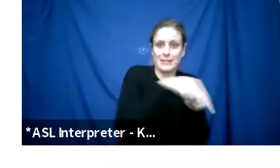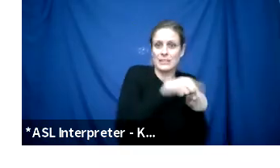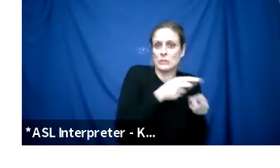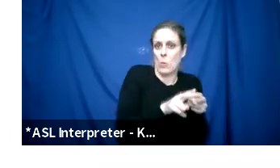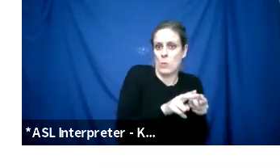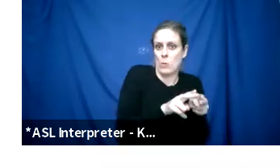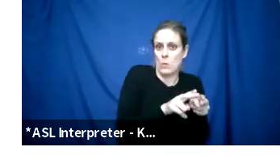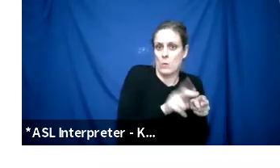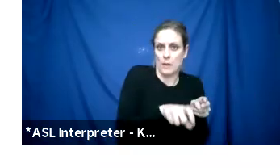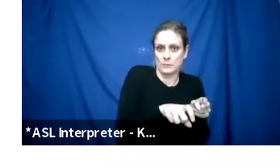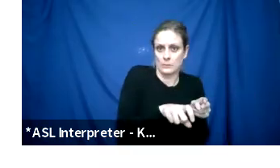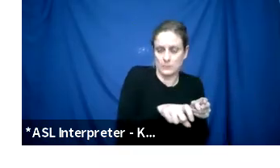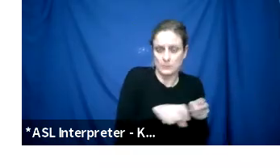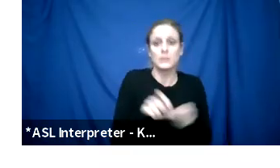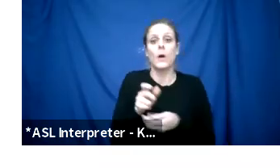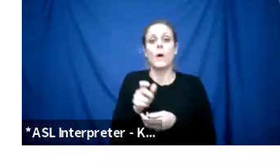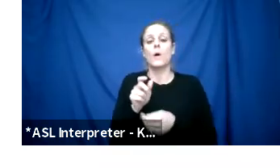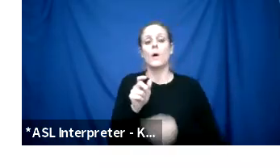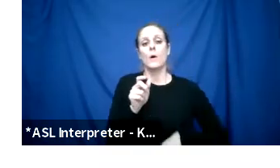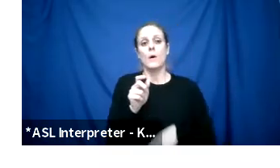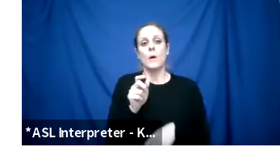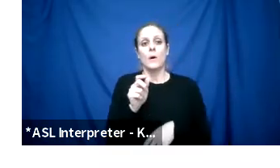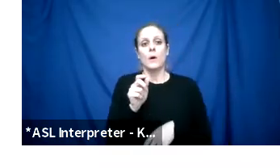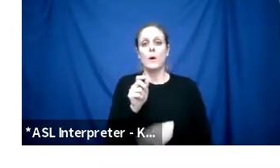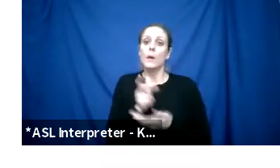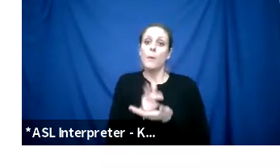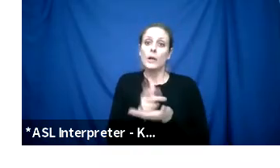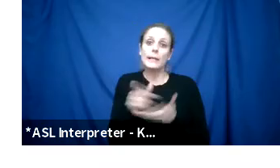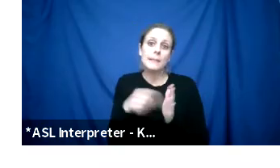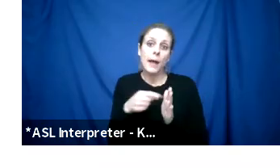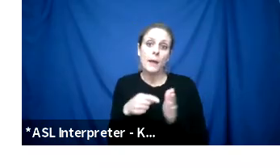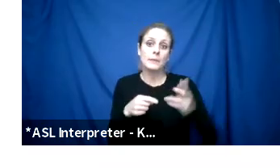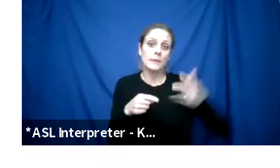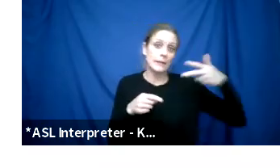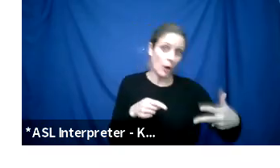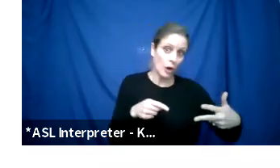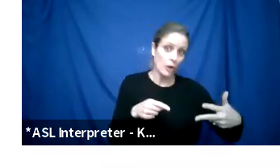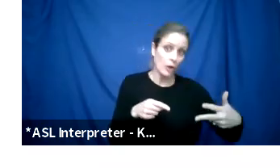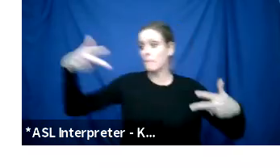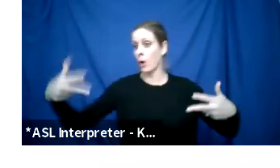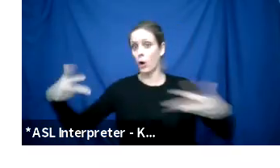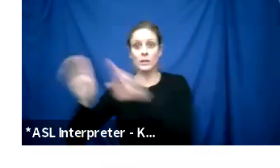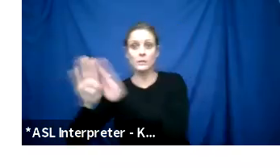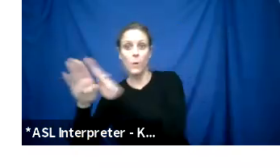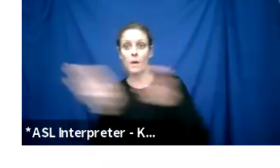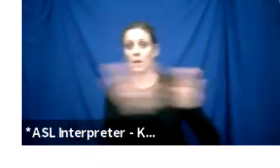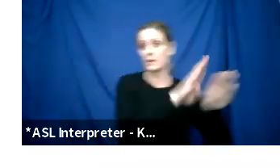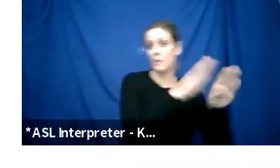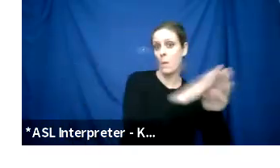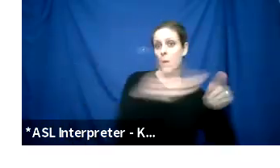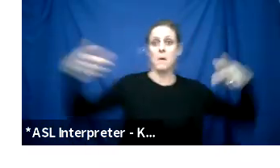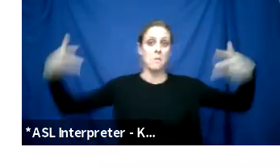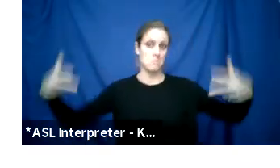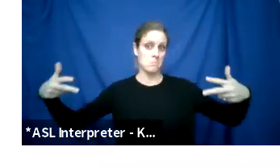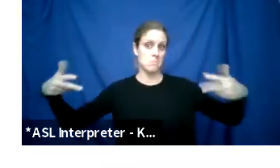parking serves more than one accessible entrance, parking spaces that are accessible need to be dispersed and located on the